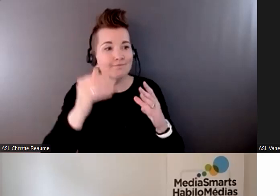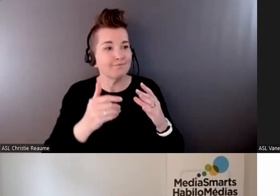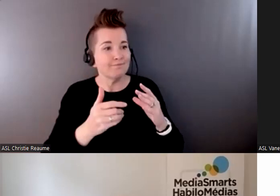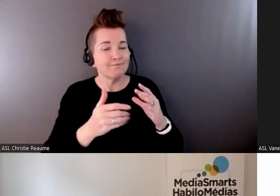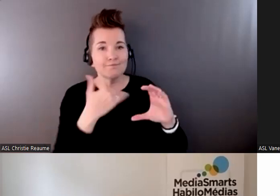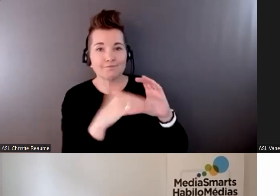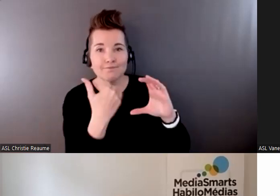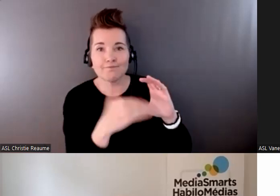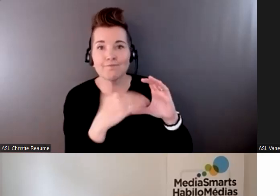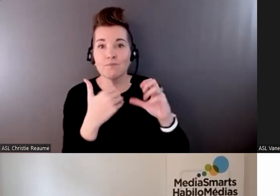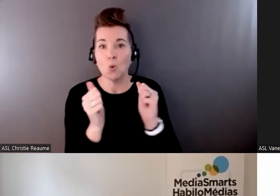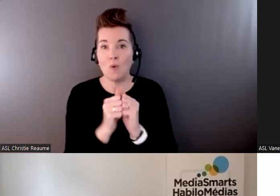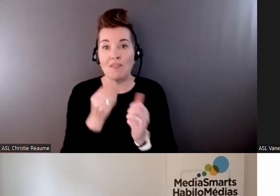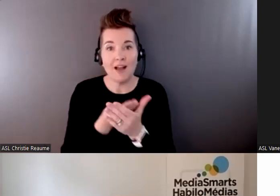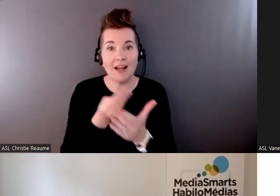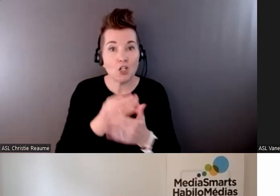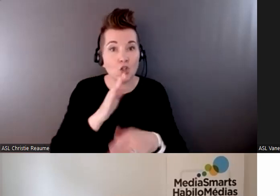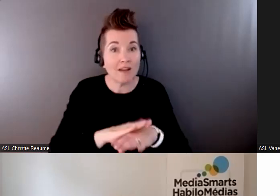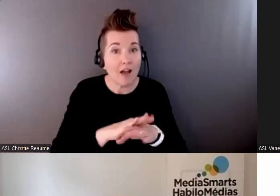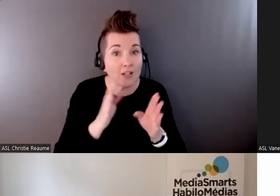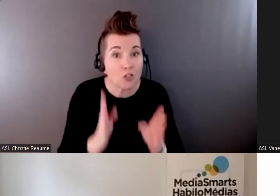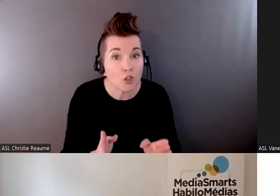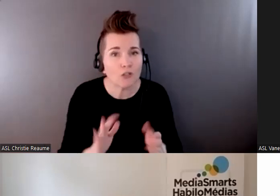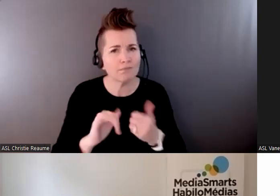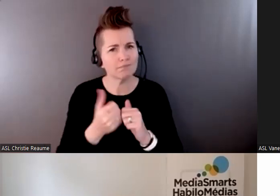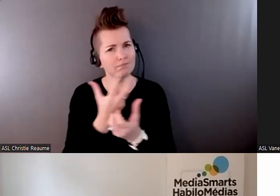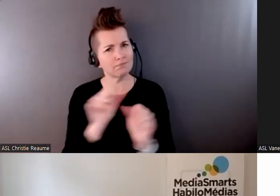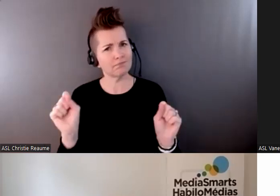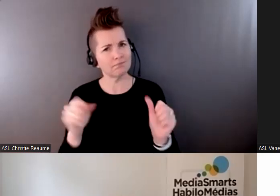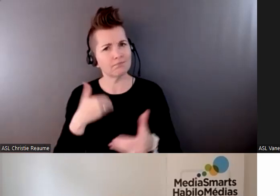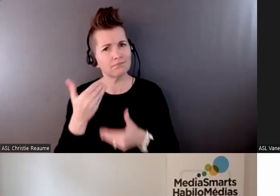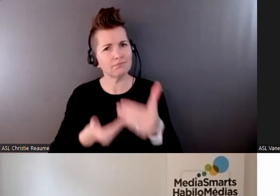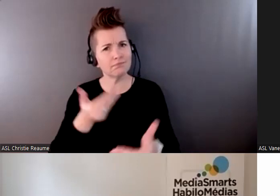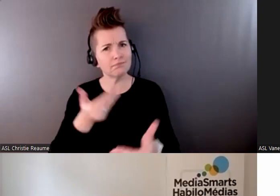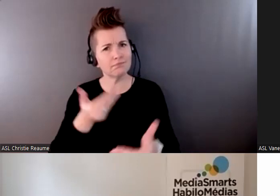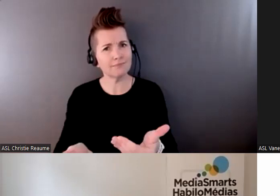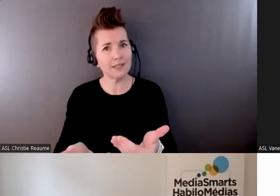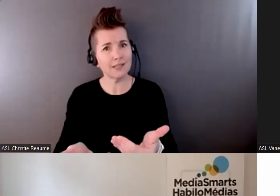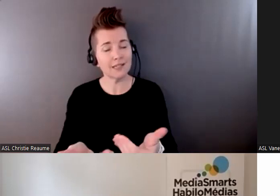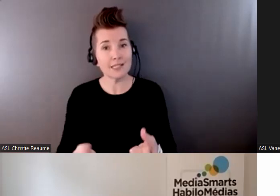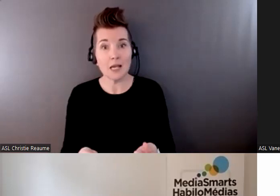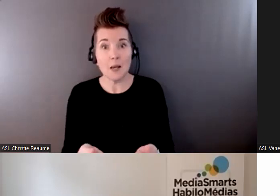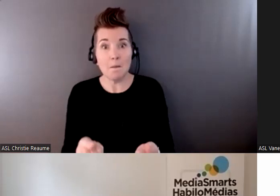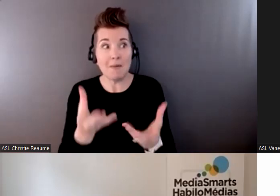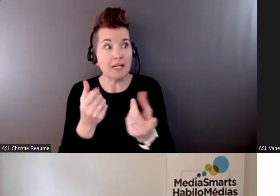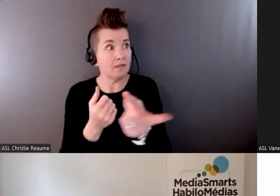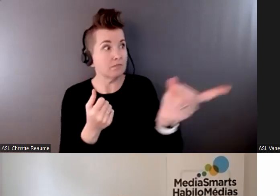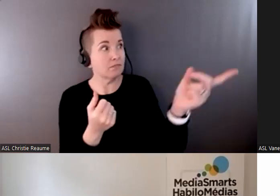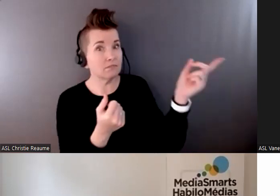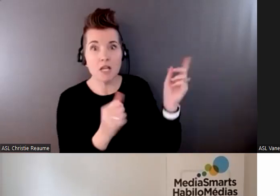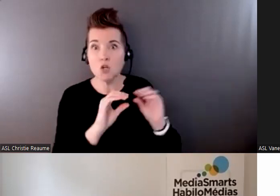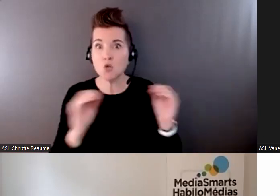financial advisor that kind of thing how do you do that safely given that so many groups are now not doing